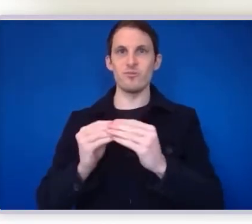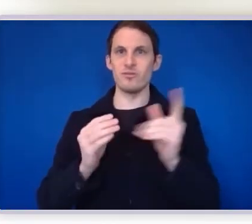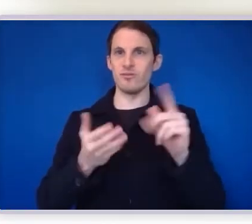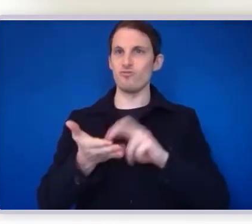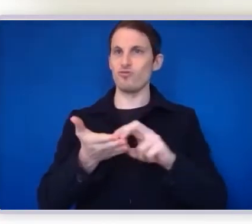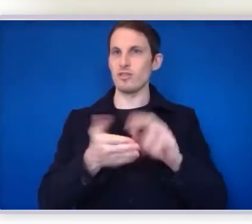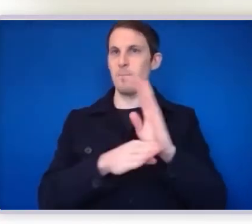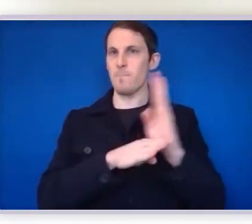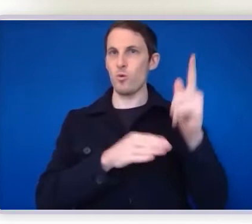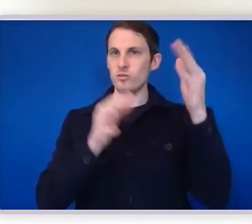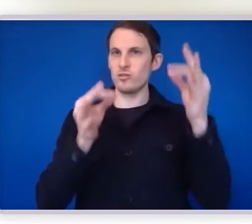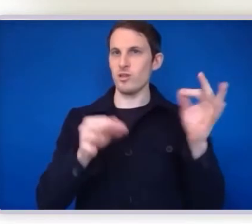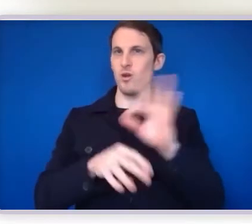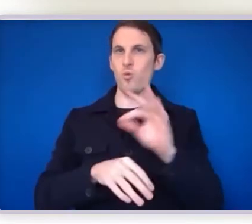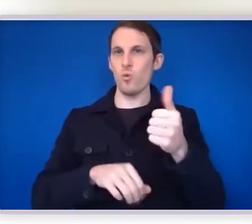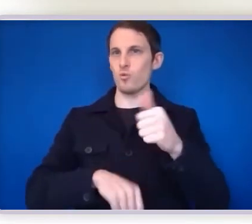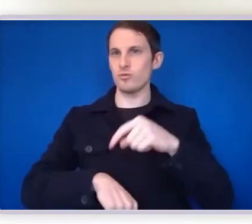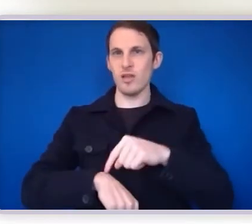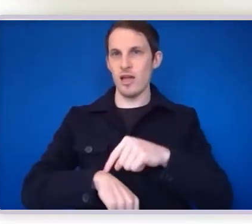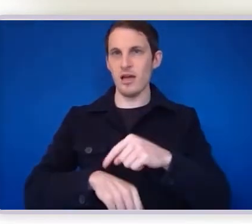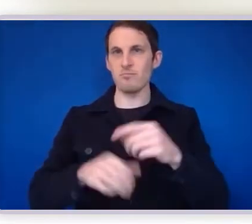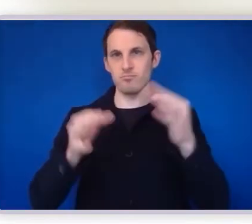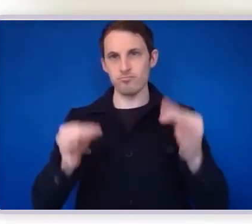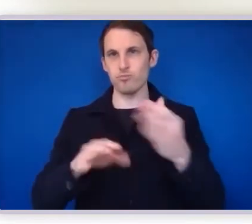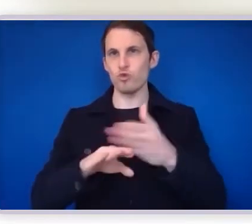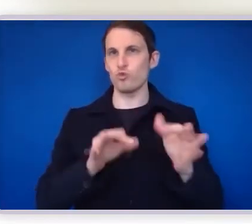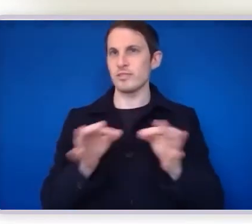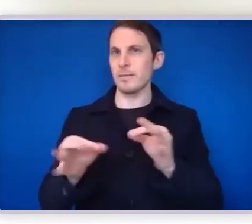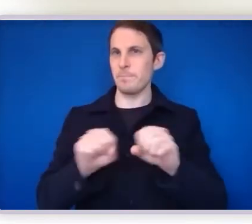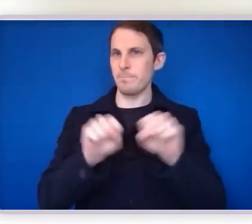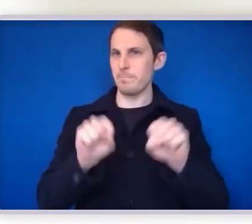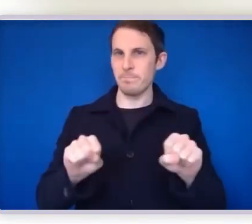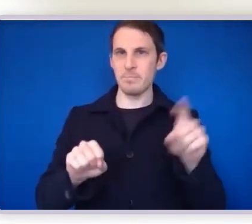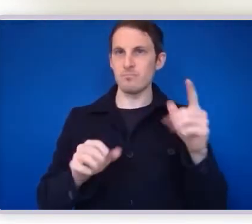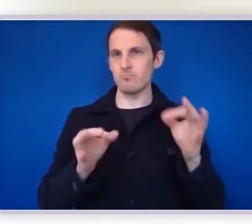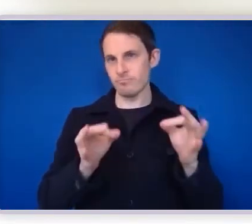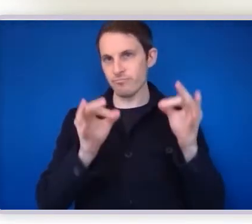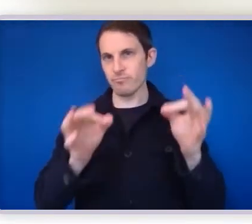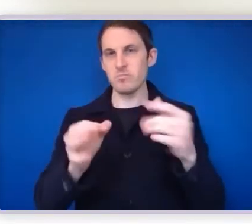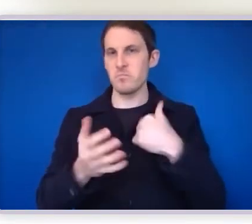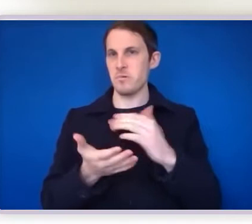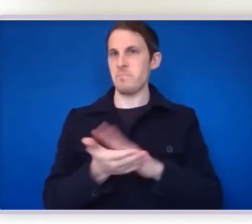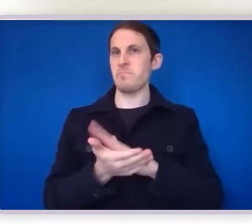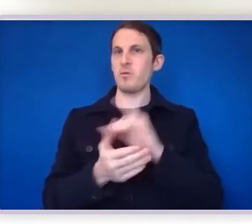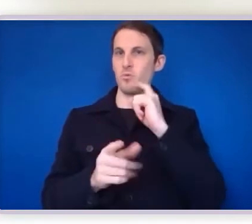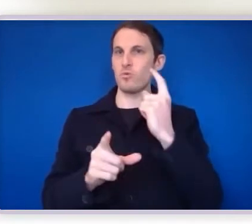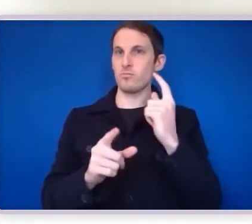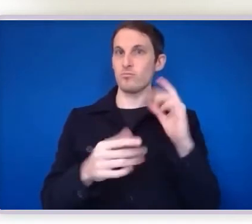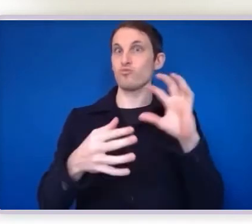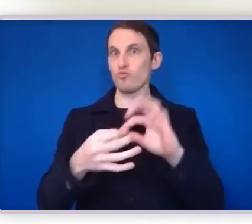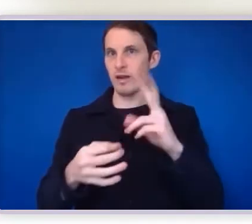that it wasn't a good time to bring in such a new scheme, and I'd be really happy to come back and talk to you about that next year.